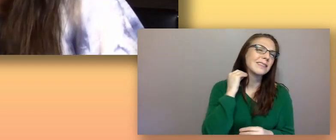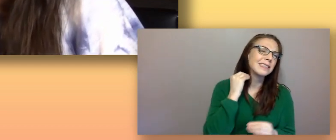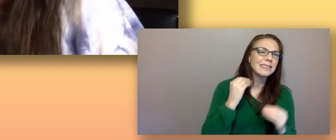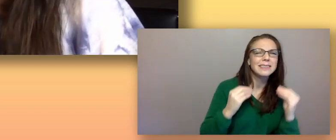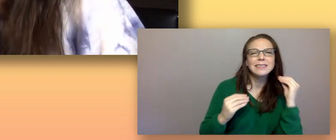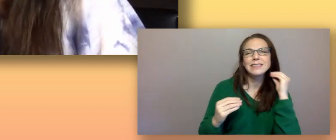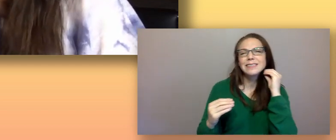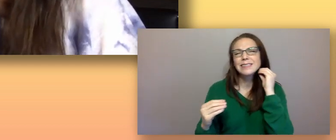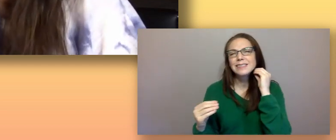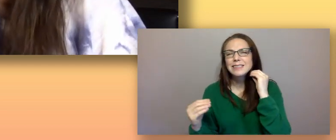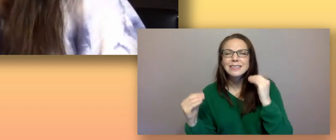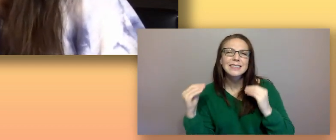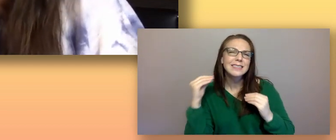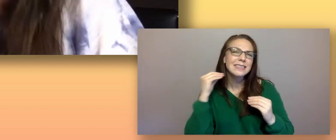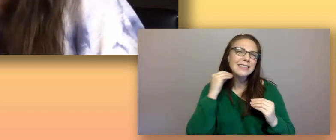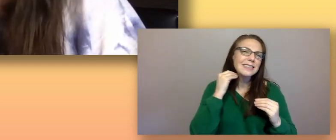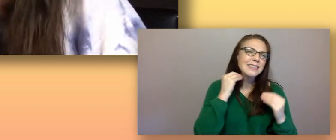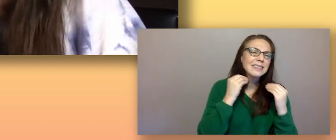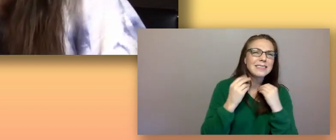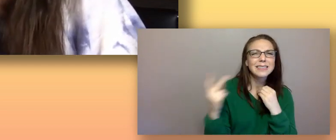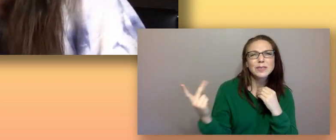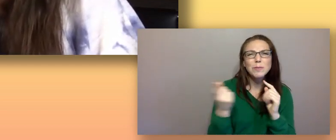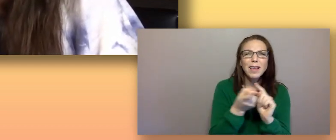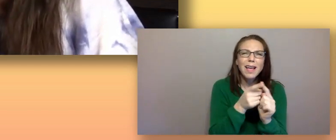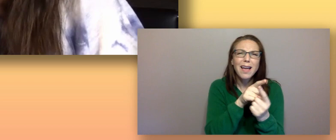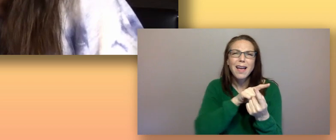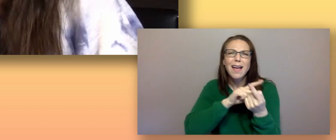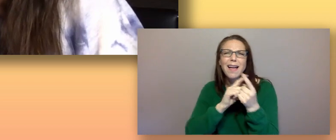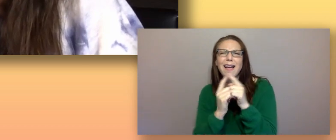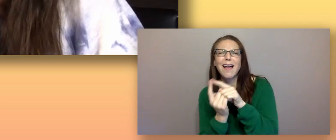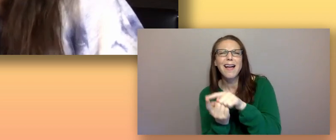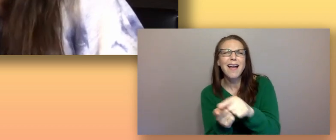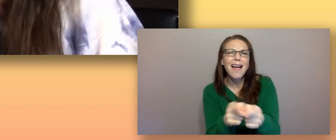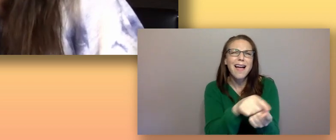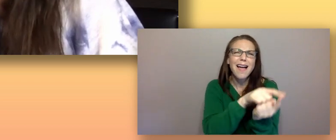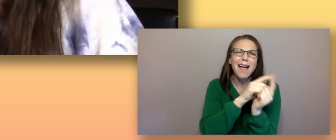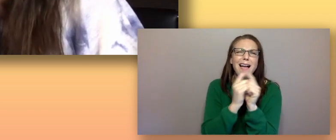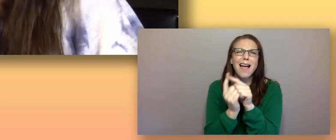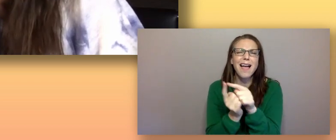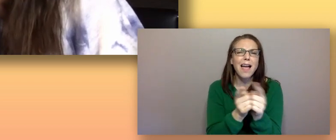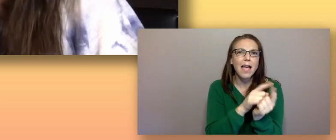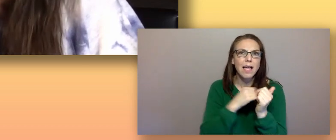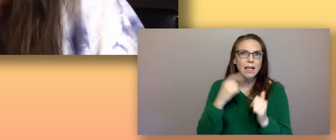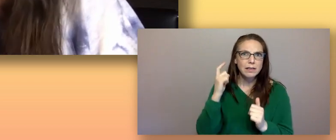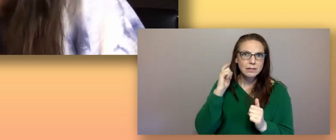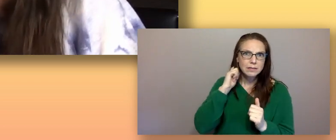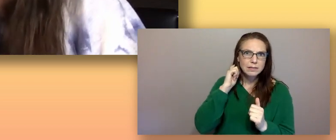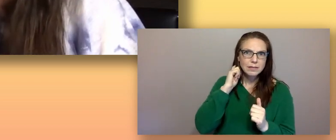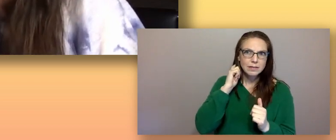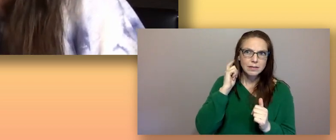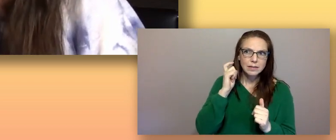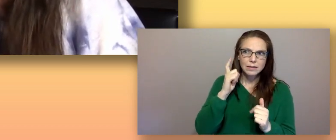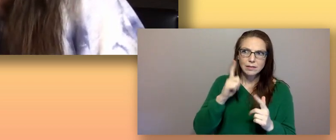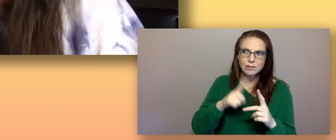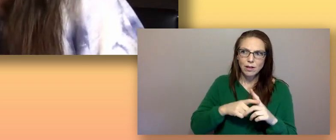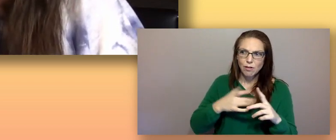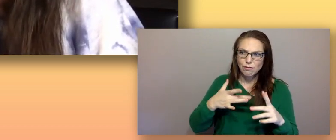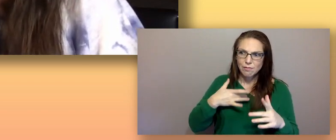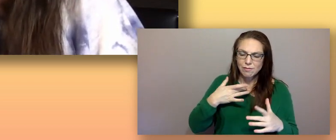more and more of his skin touched more and more of mine. I became hyper aware of every bit of myself,